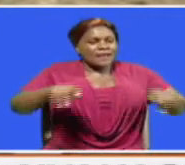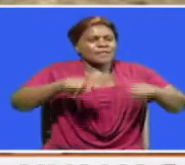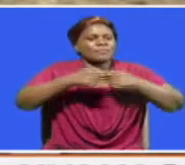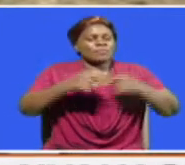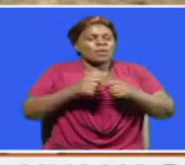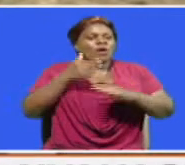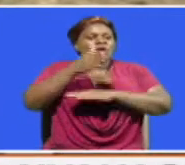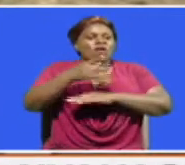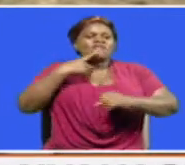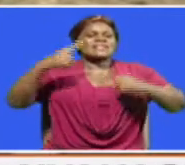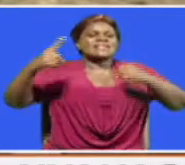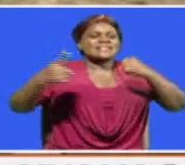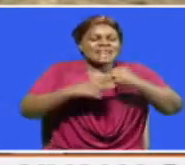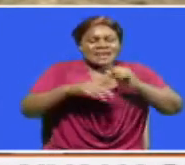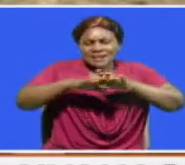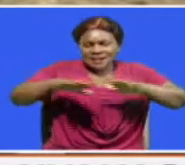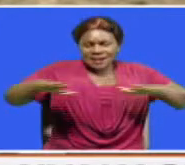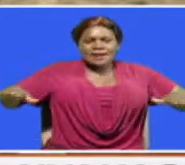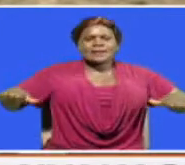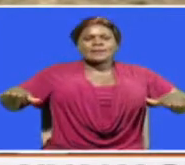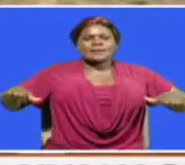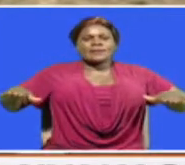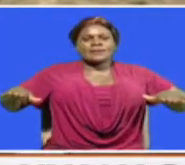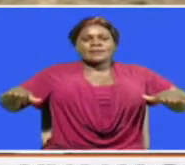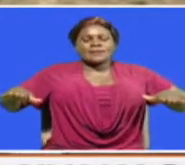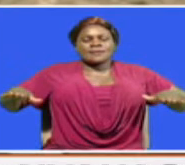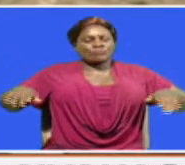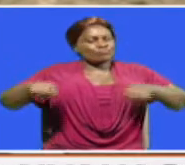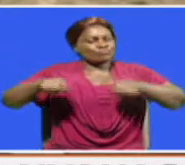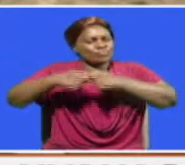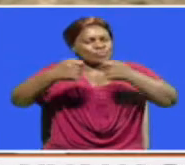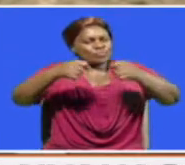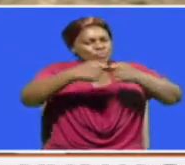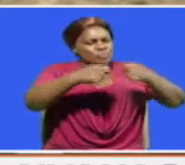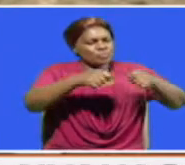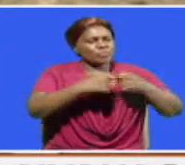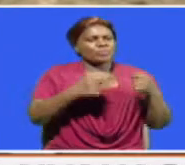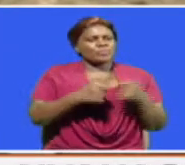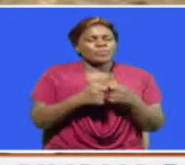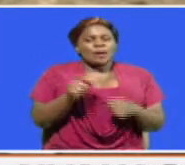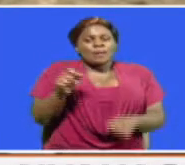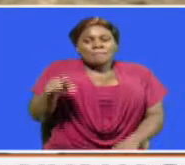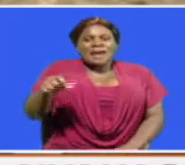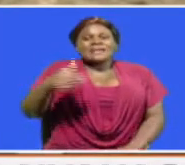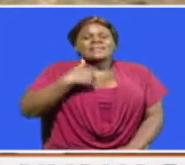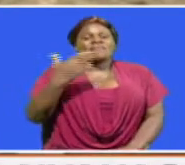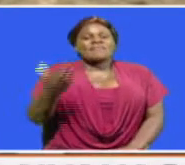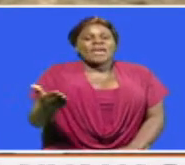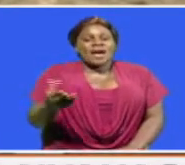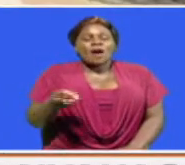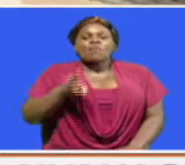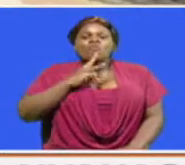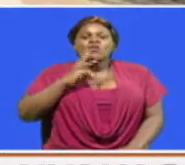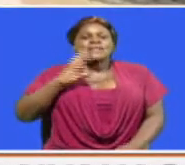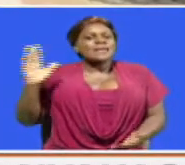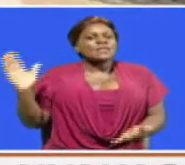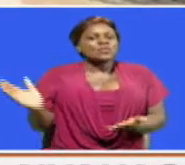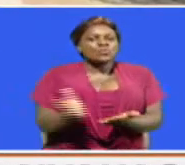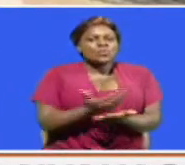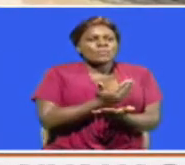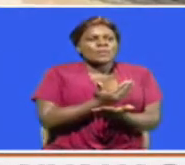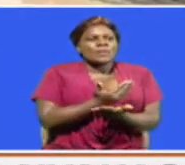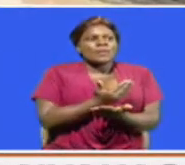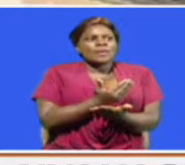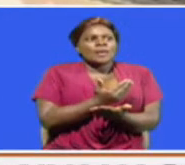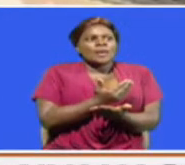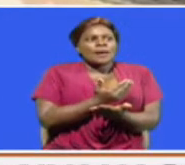over 600 hectares of land with crops in it were submerged.